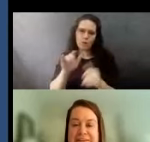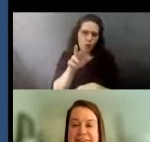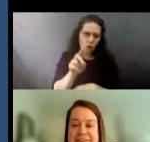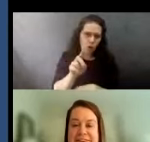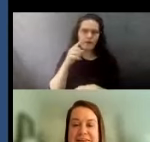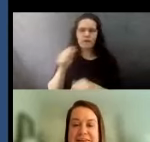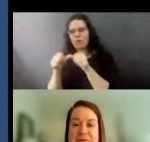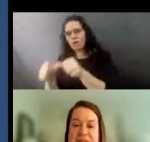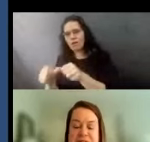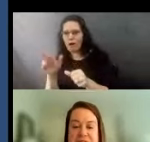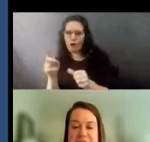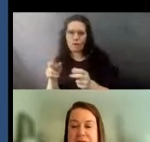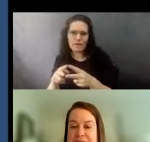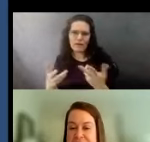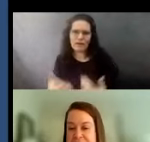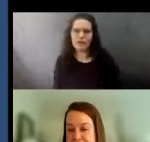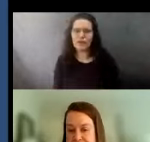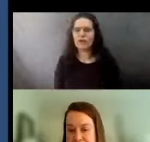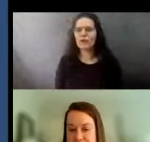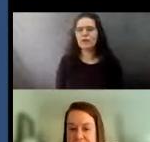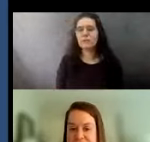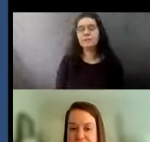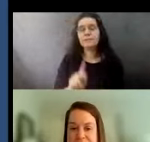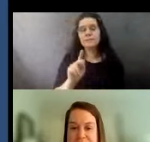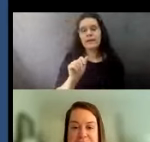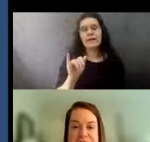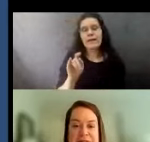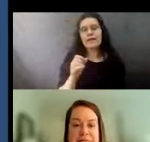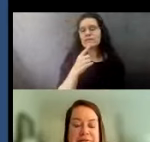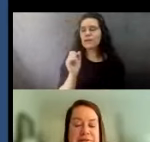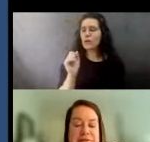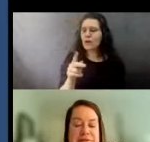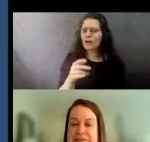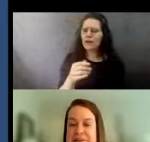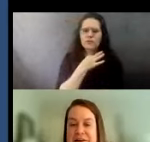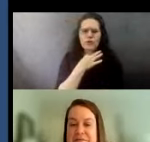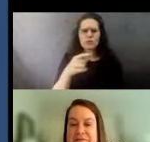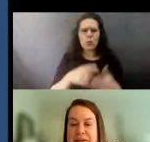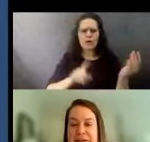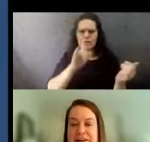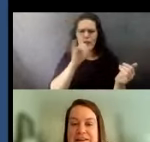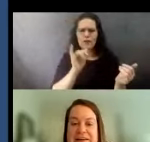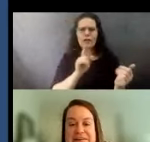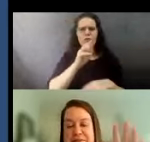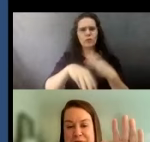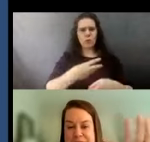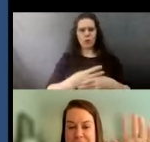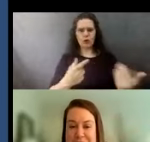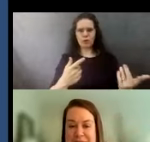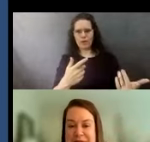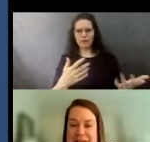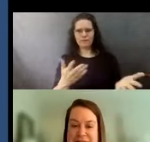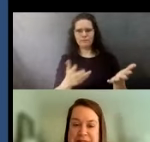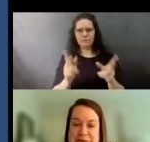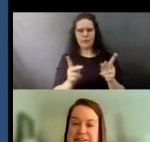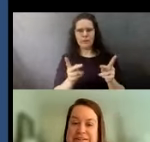Okay. What does it look like in practice if you have some experience, Dr. Emerson? I'm curious. There's sort of on